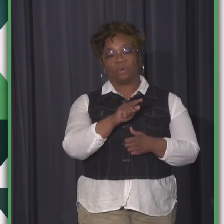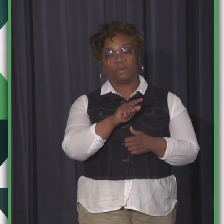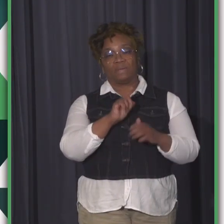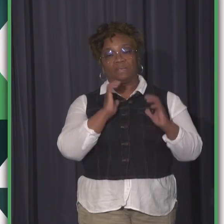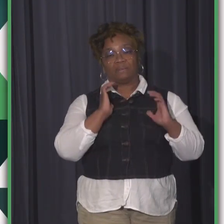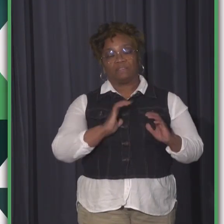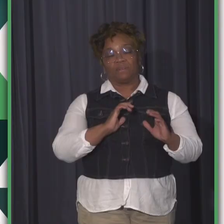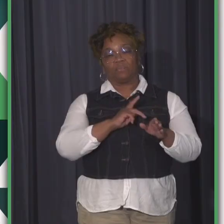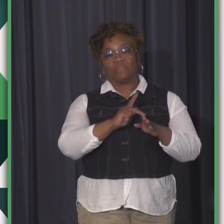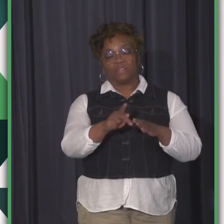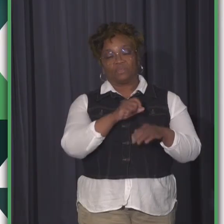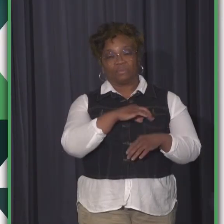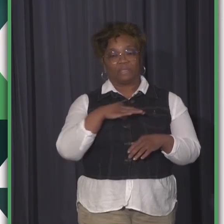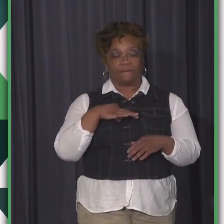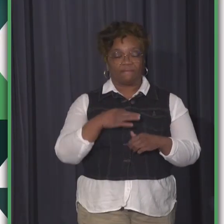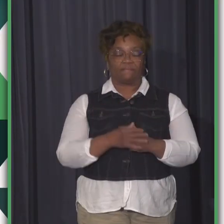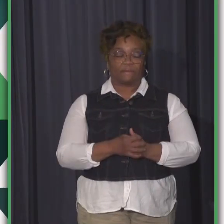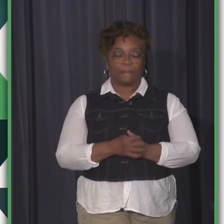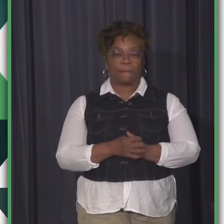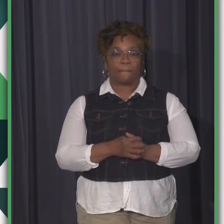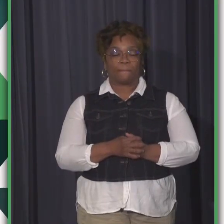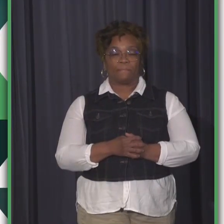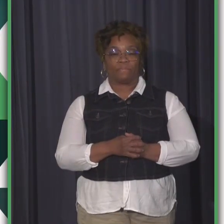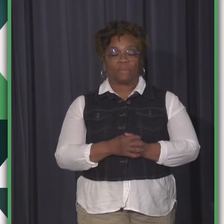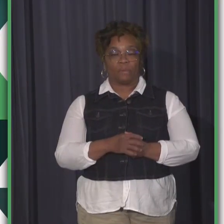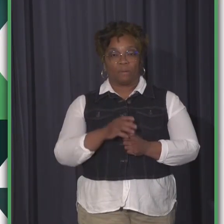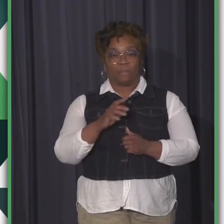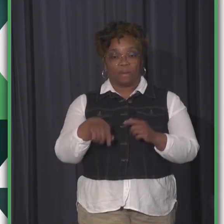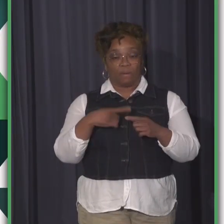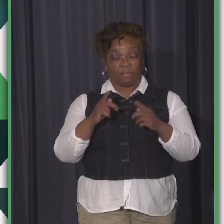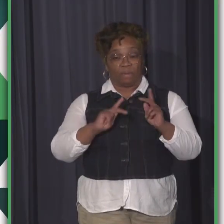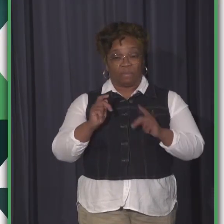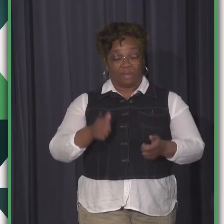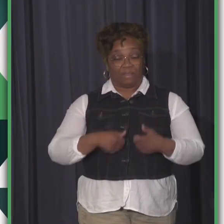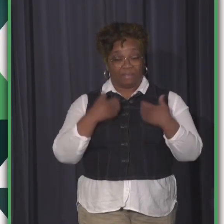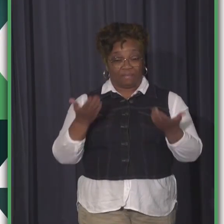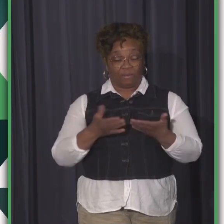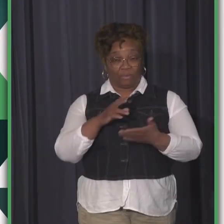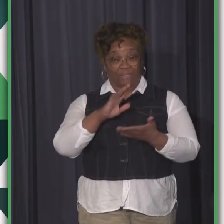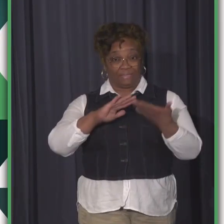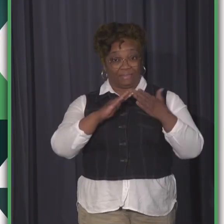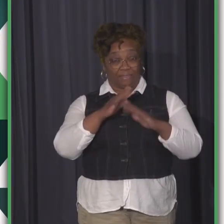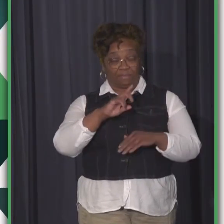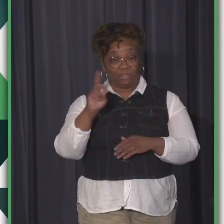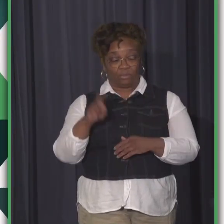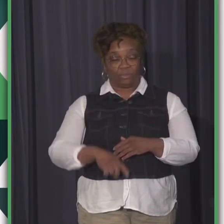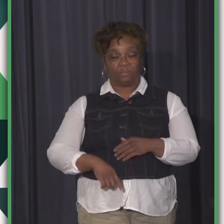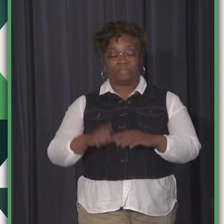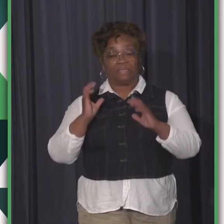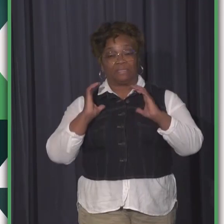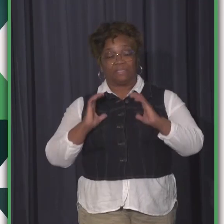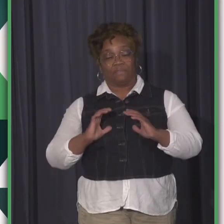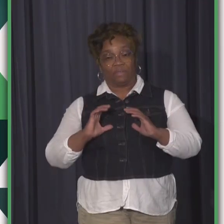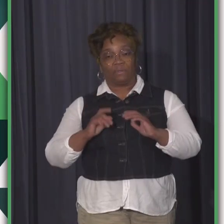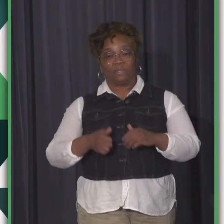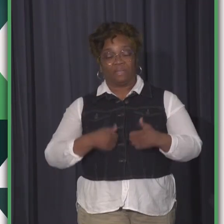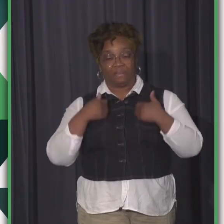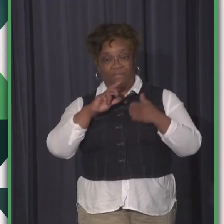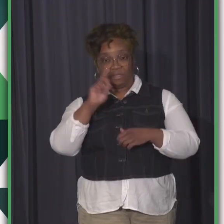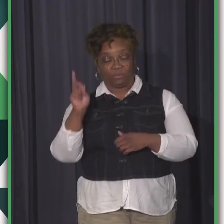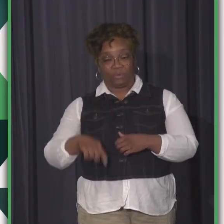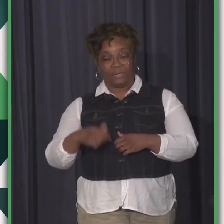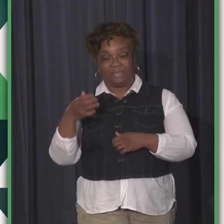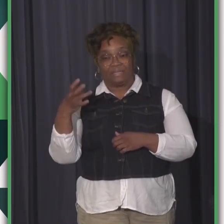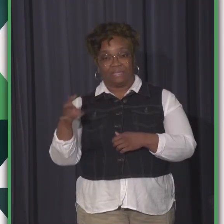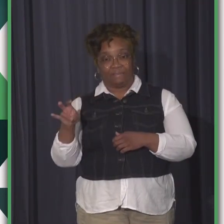professional staff. Of those residency informations, for the new hires, civilians, Detroit residency, we had